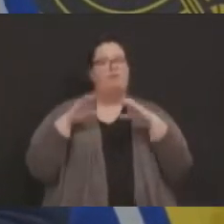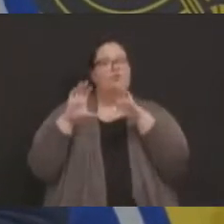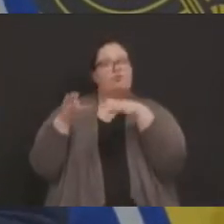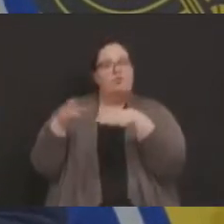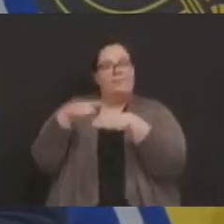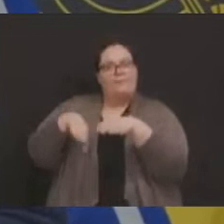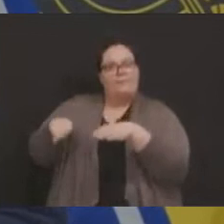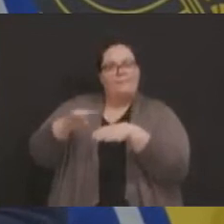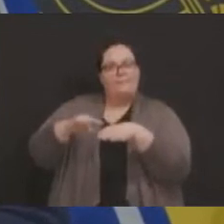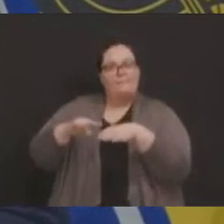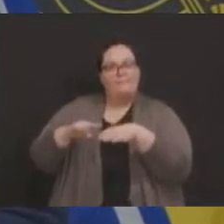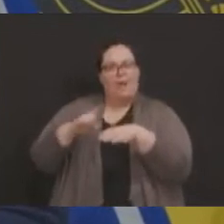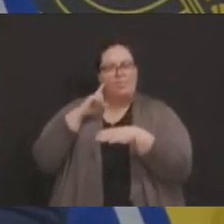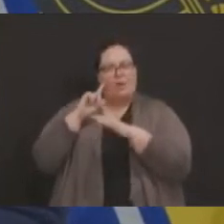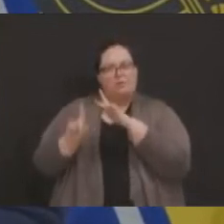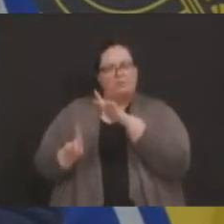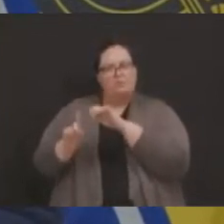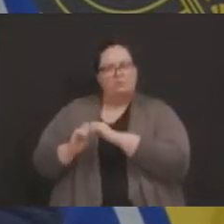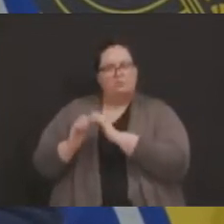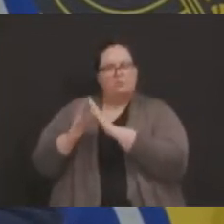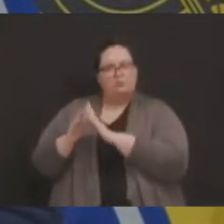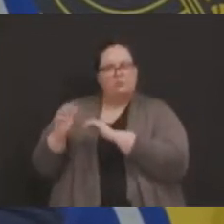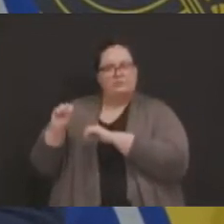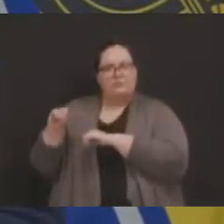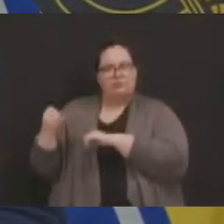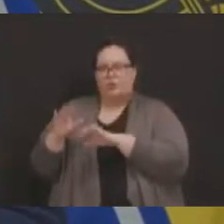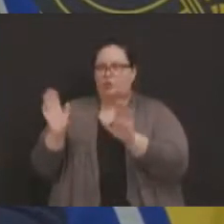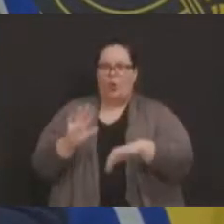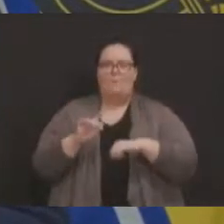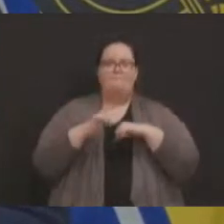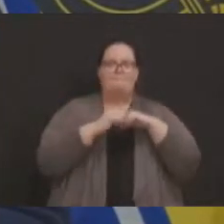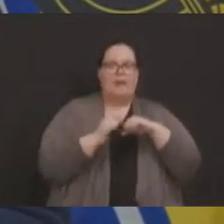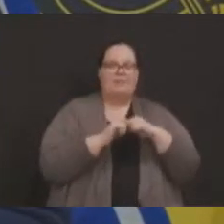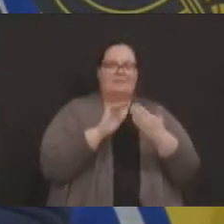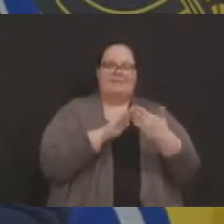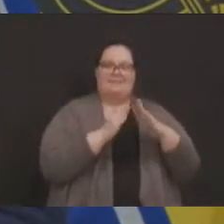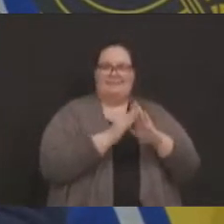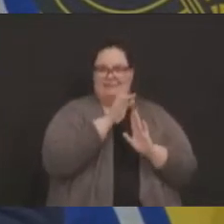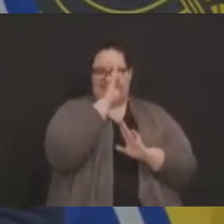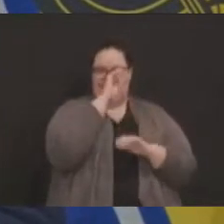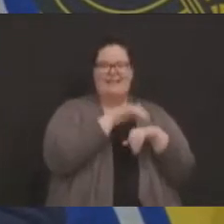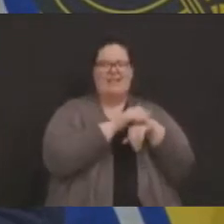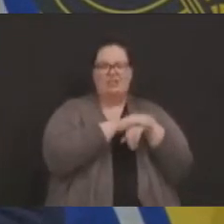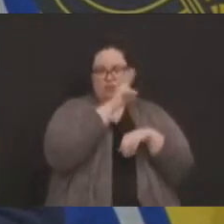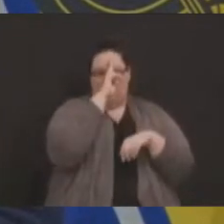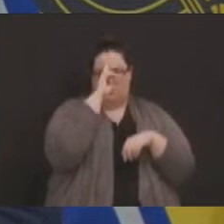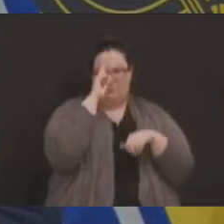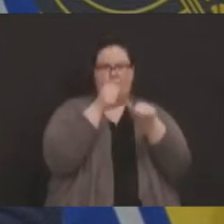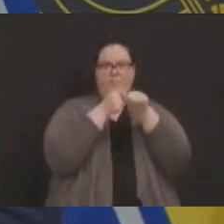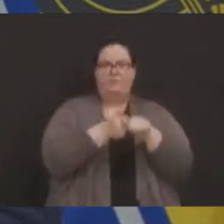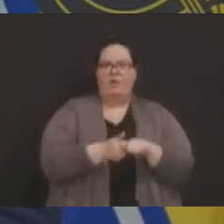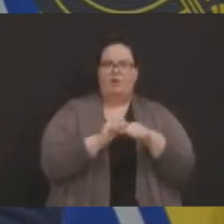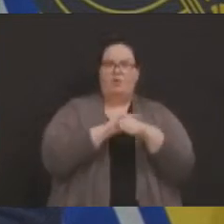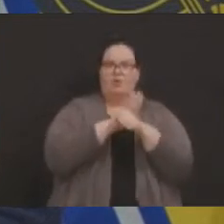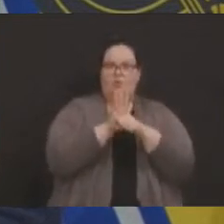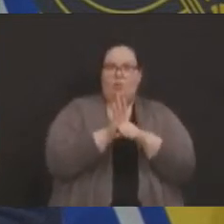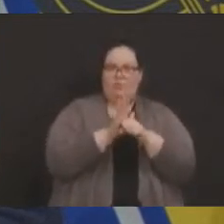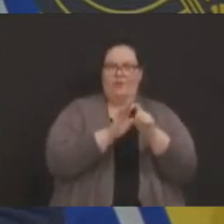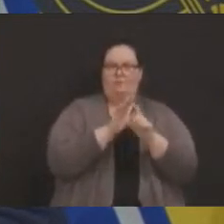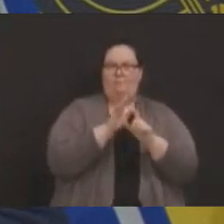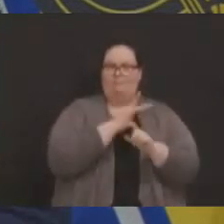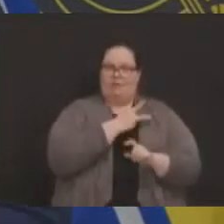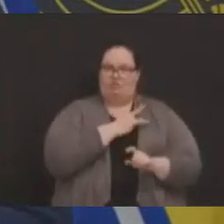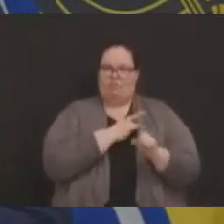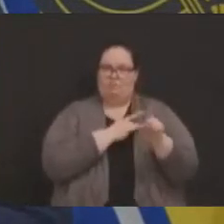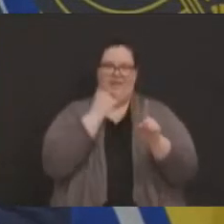who have become COVID infected, and then following them to see what those long-term